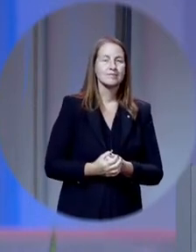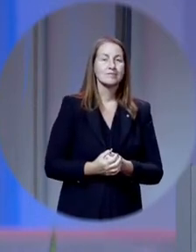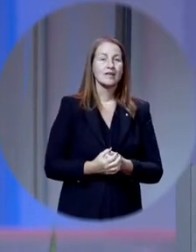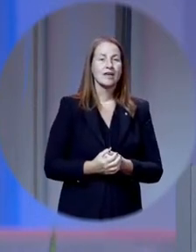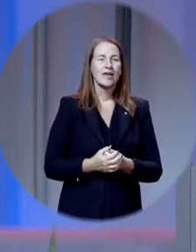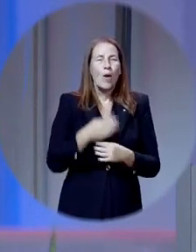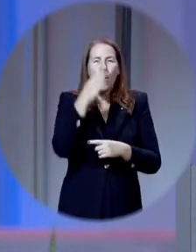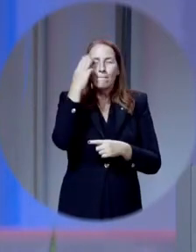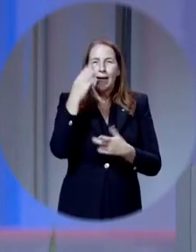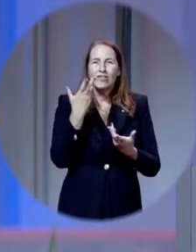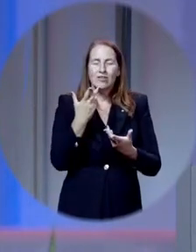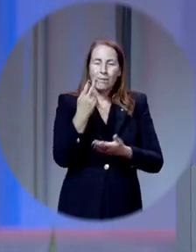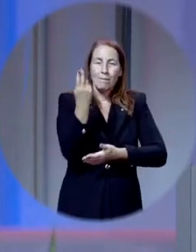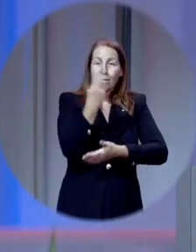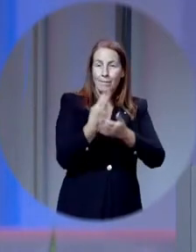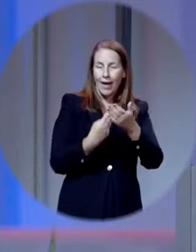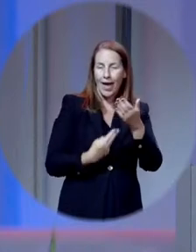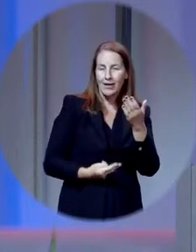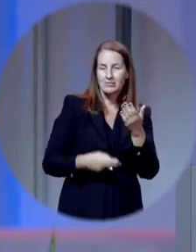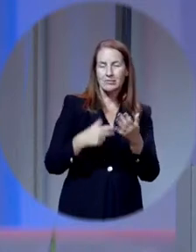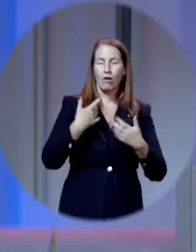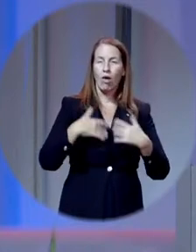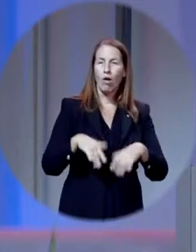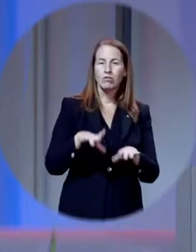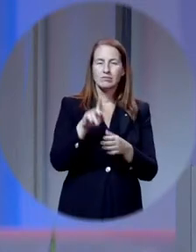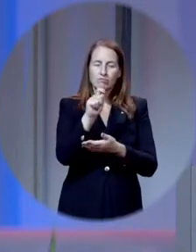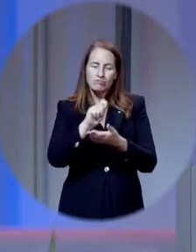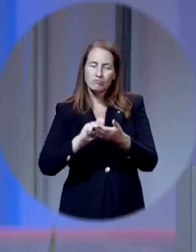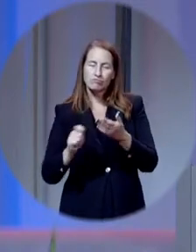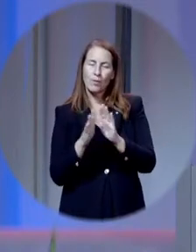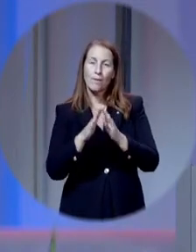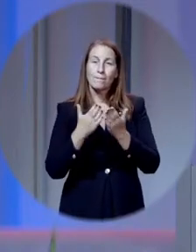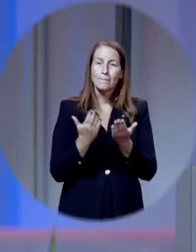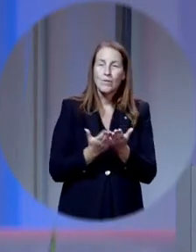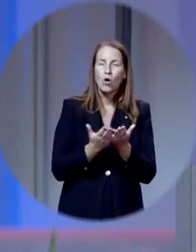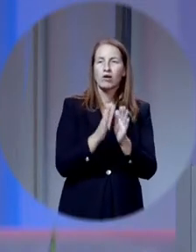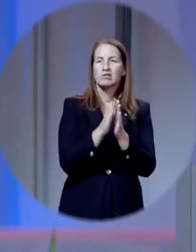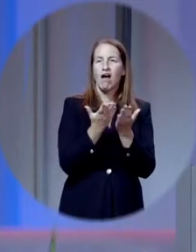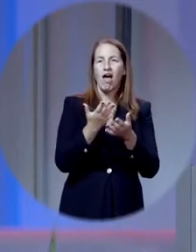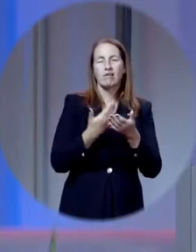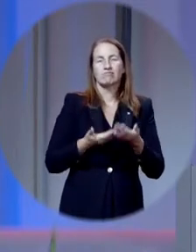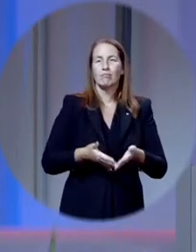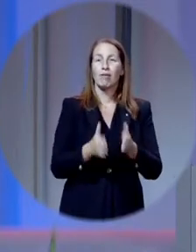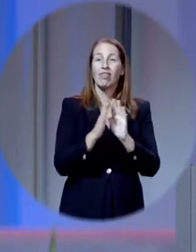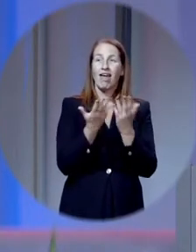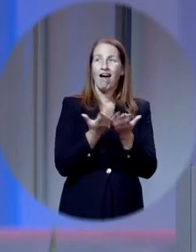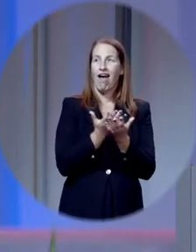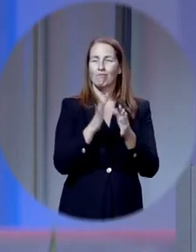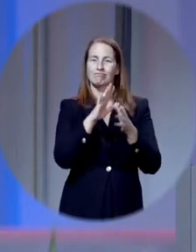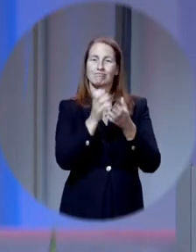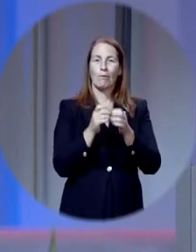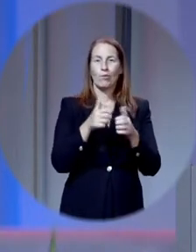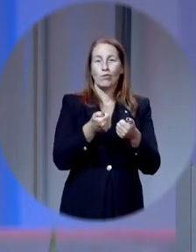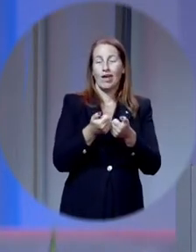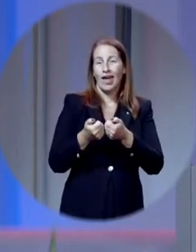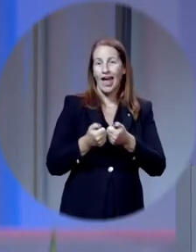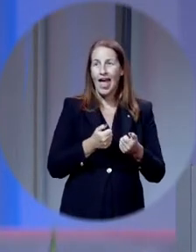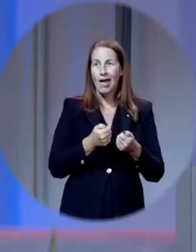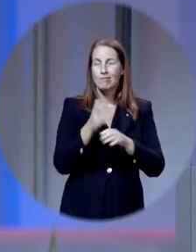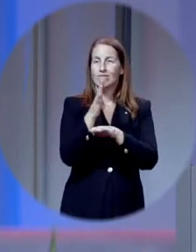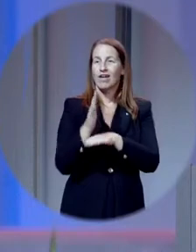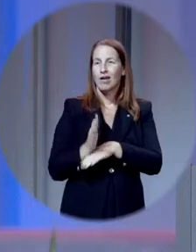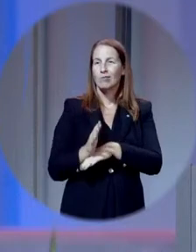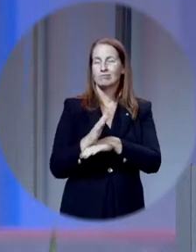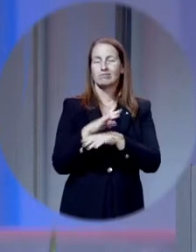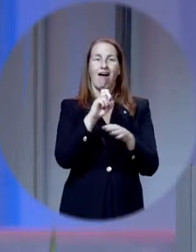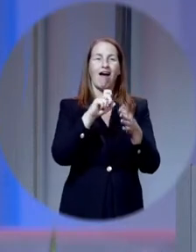We imagine the paints to paint our homes, the illustrations in our children's books, greeting cards, computer games, the films, cartoons and animations we